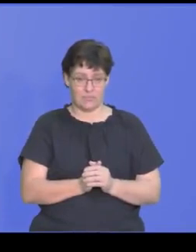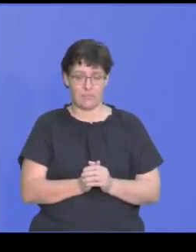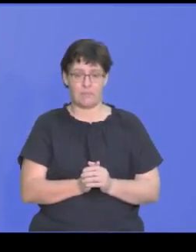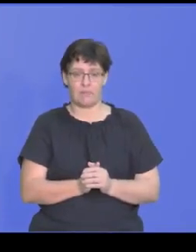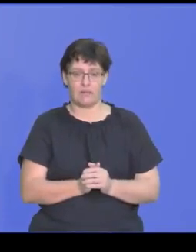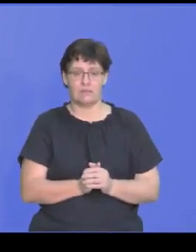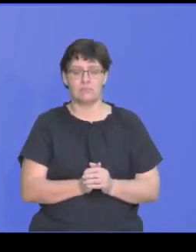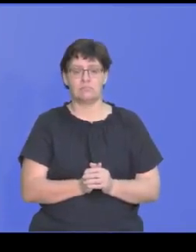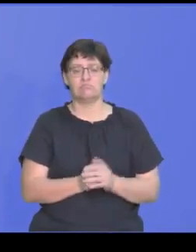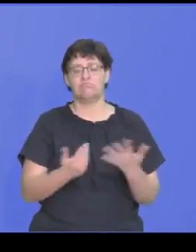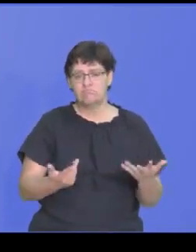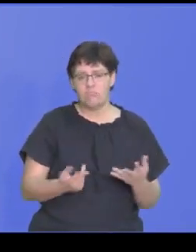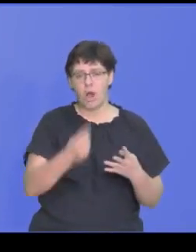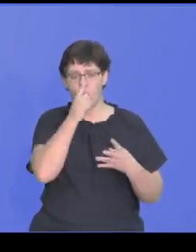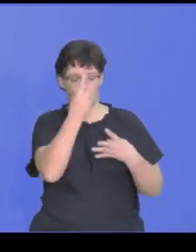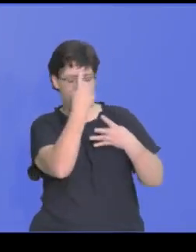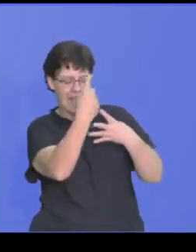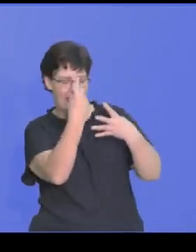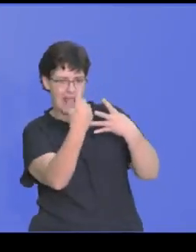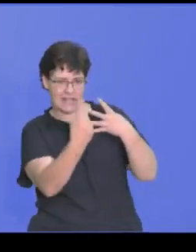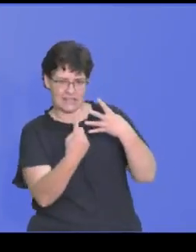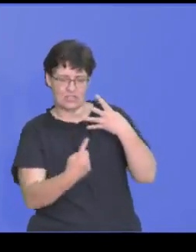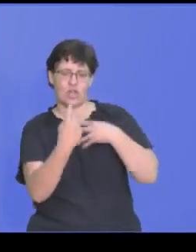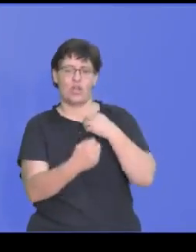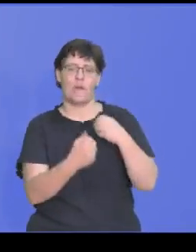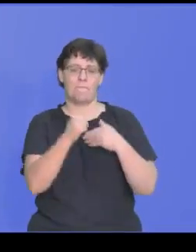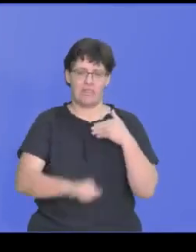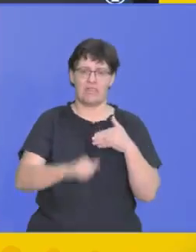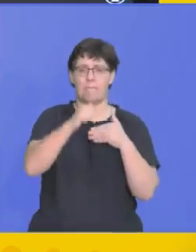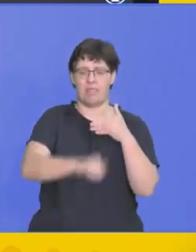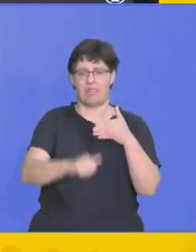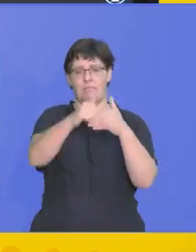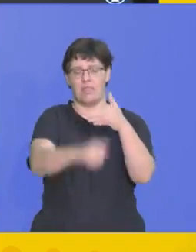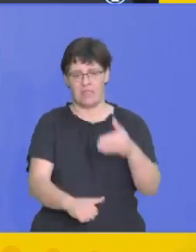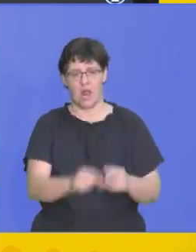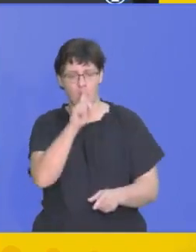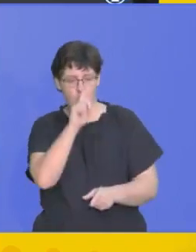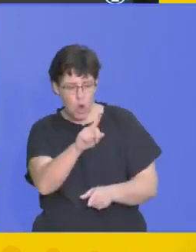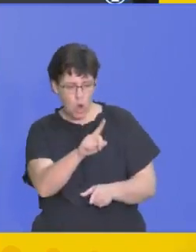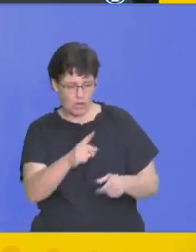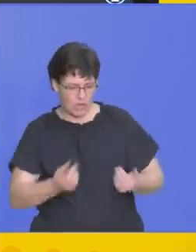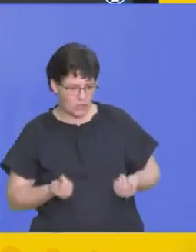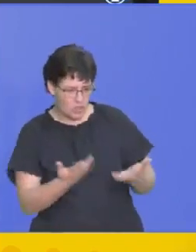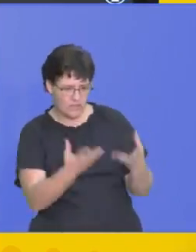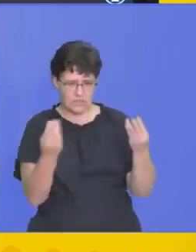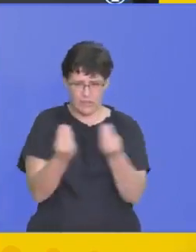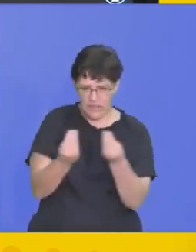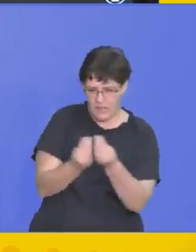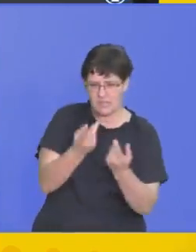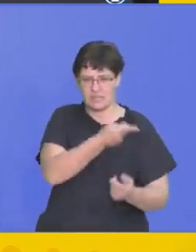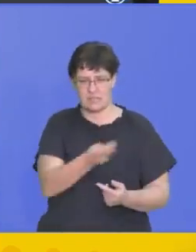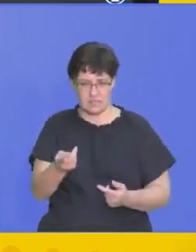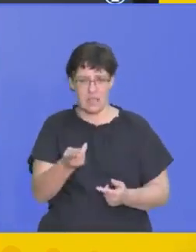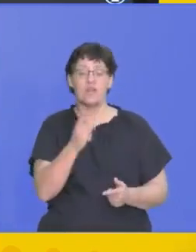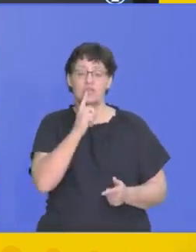that we look at every single year, every single month. They look at these goods and services, and they say